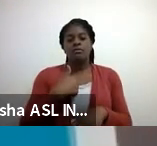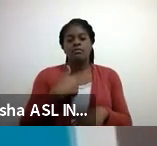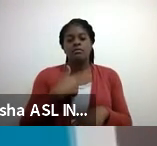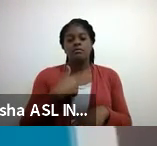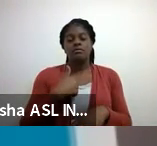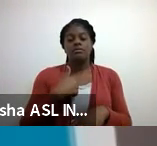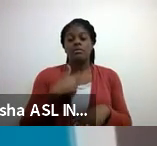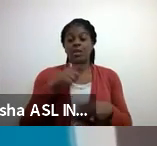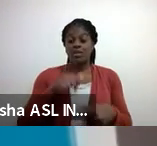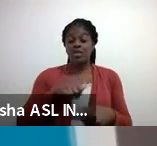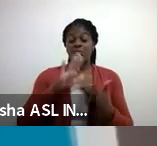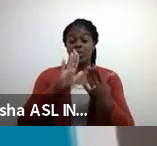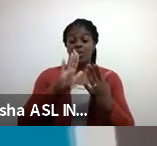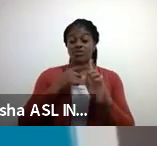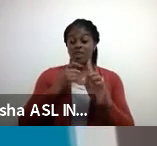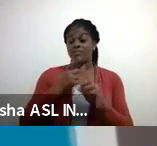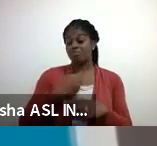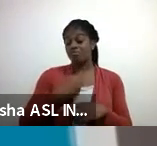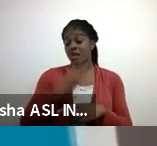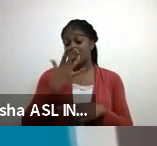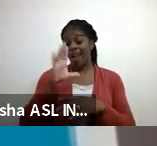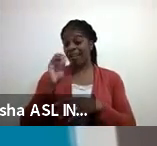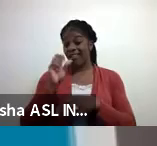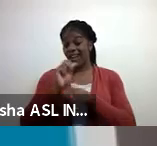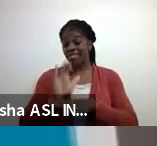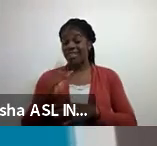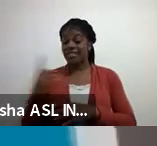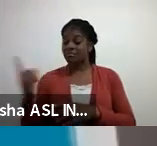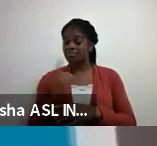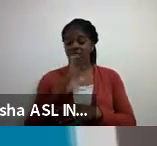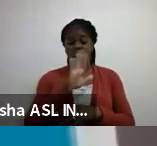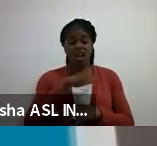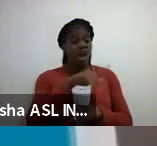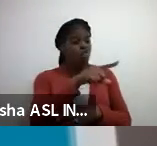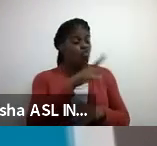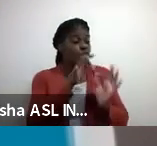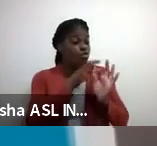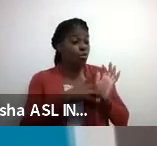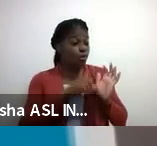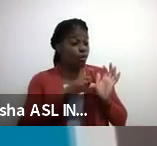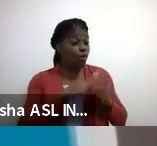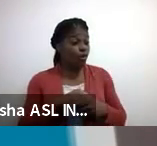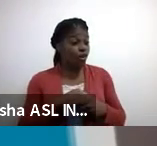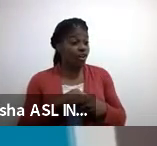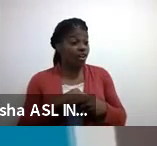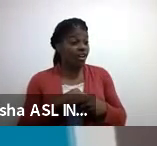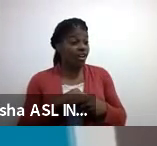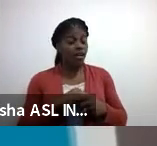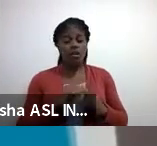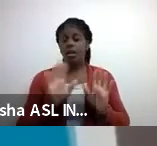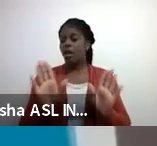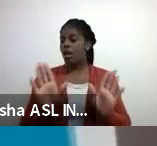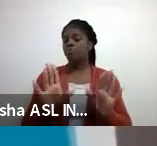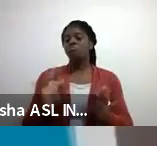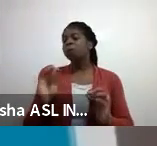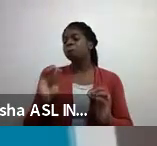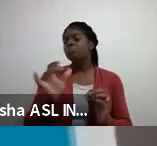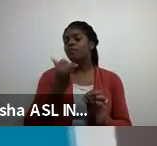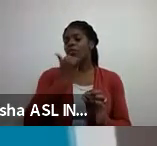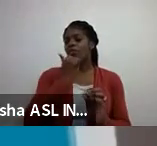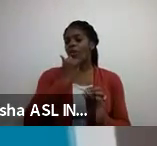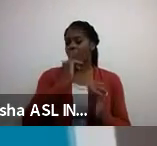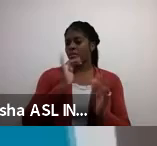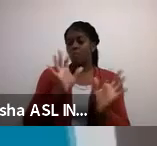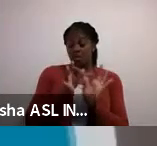I was approached by my white colleagues and asked if I was the interpreter. Now, there is nothing wrong with being